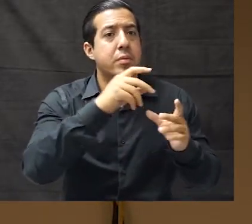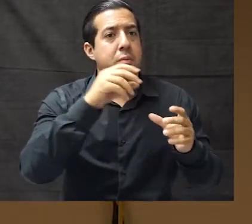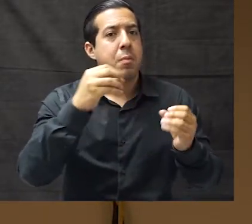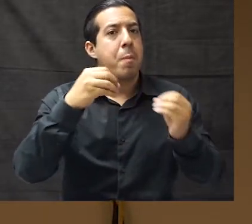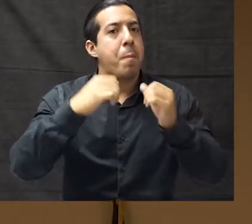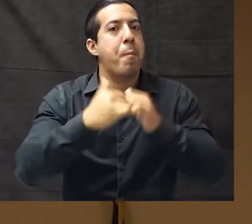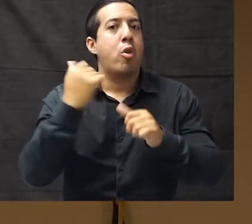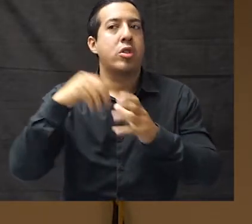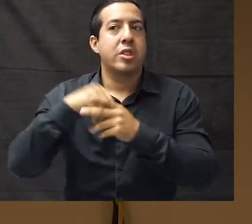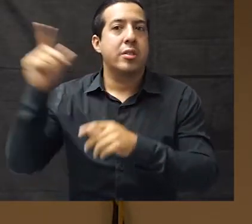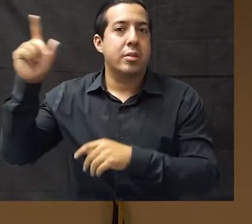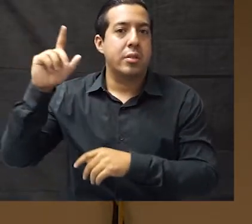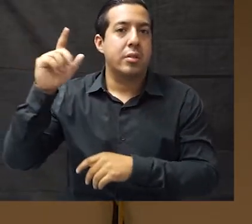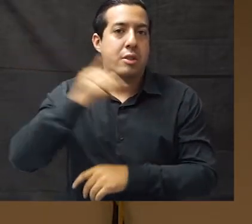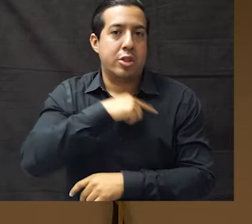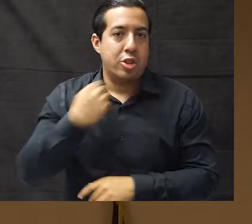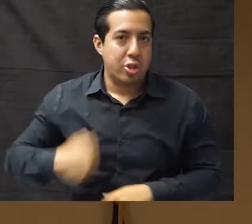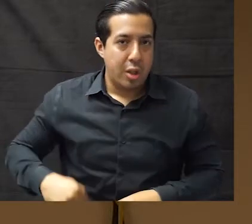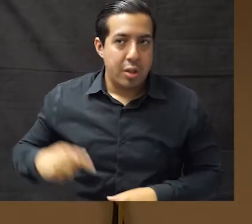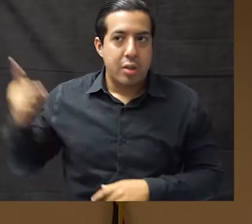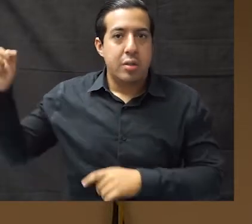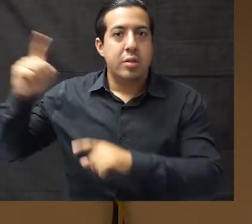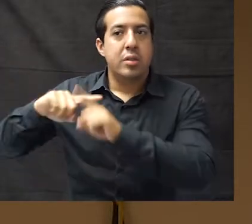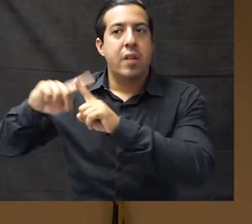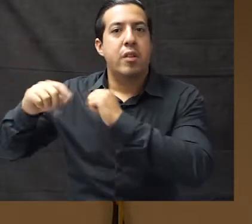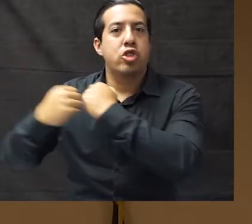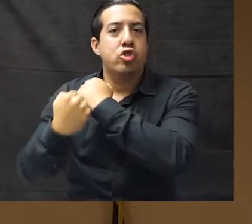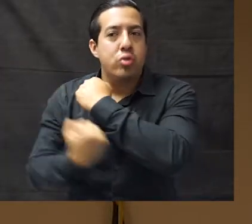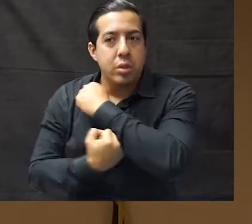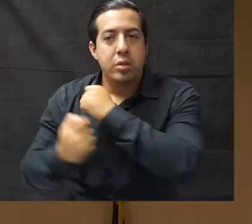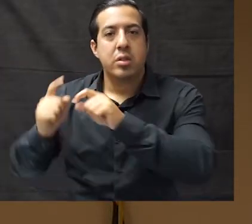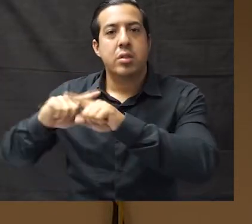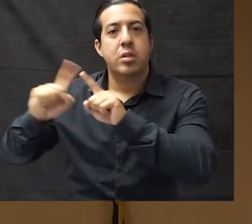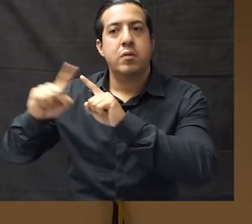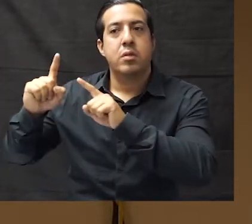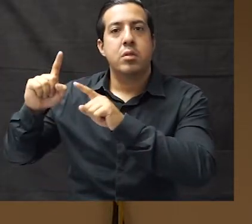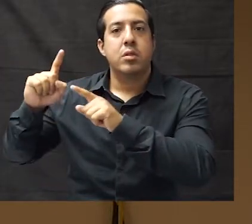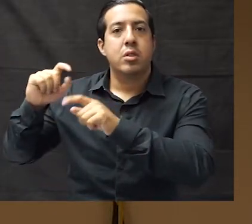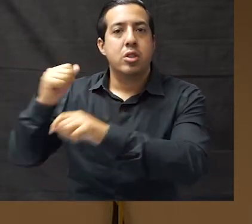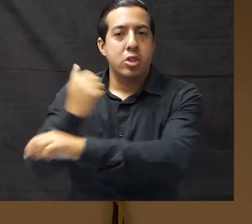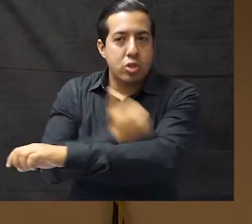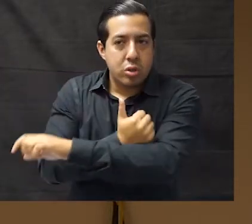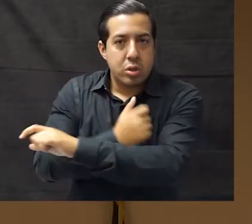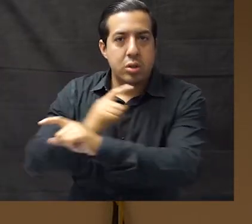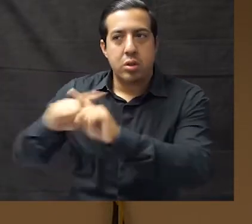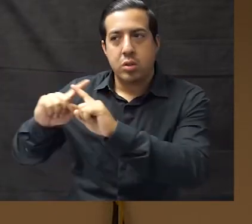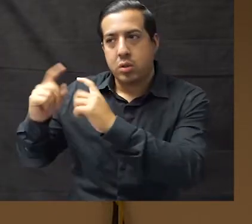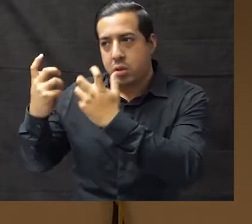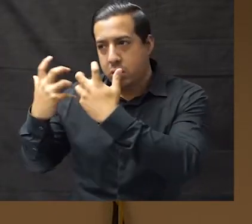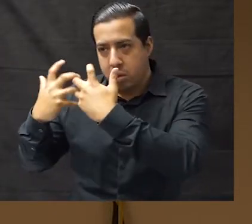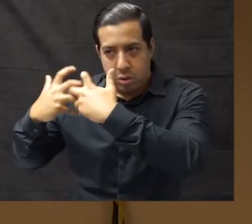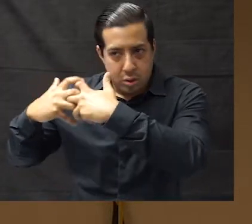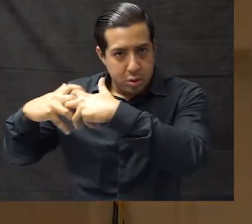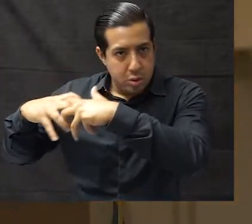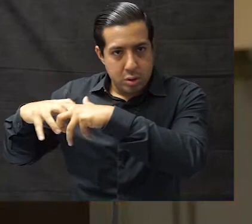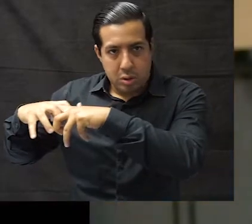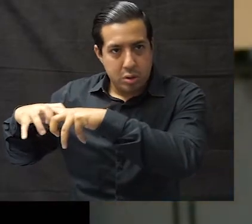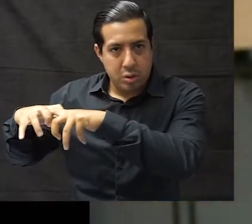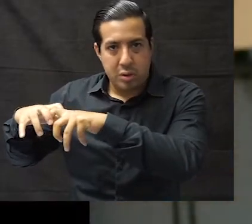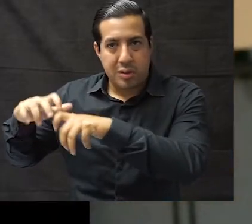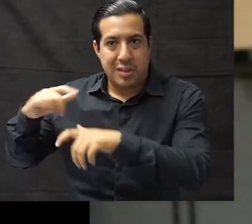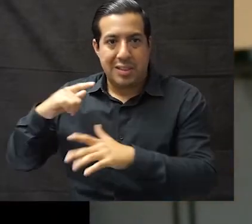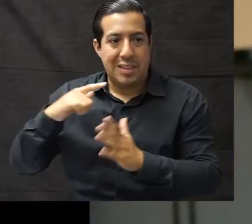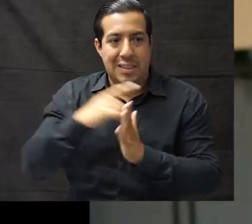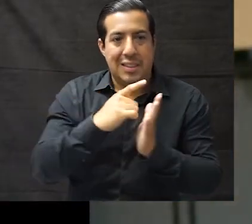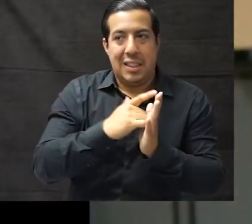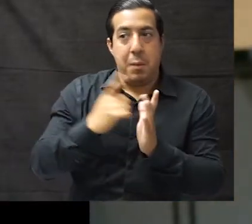And that's why they keep changing these drugs. And trying to stay ahead of that is a real challenge for legislation. There's a lot of efforts to try and how we